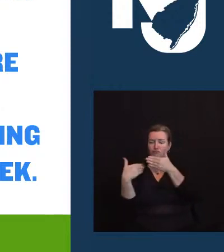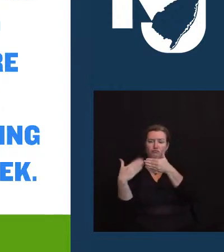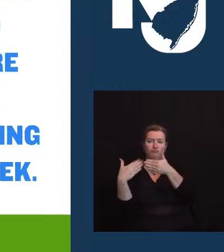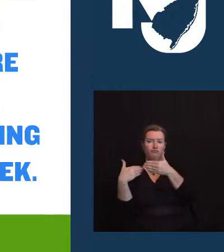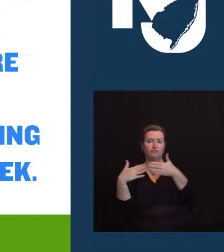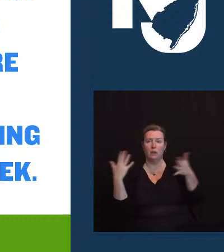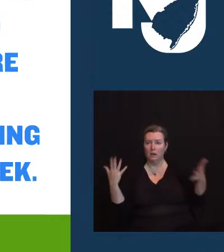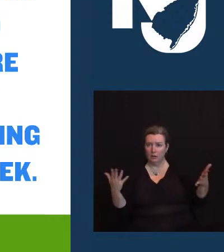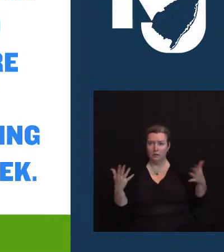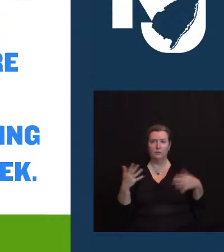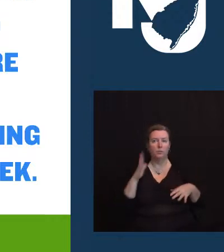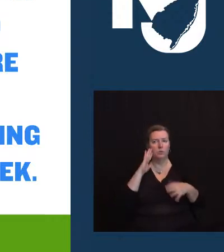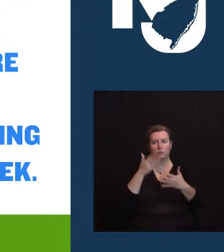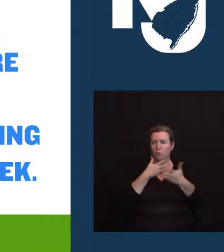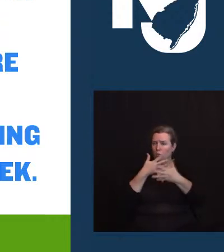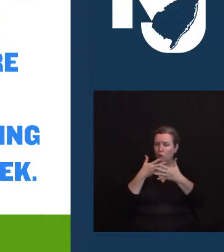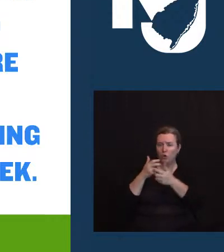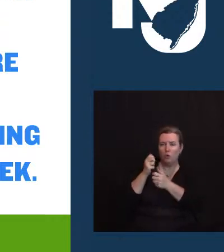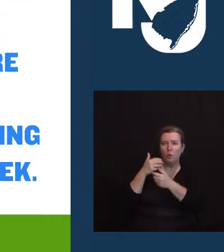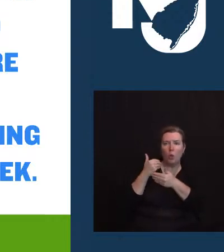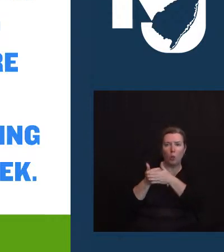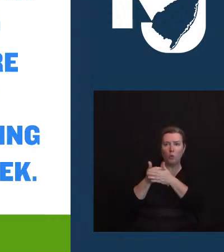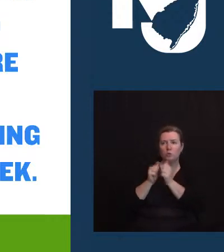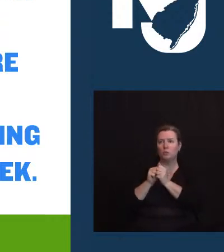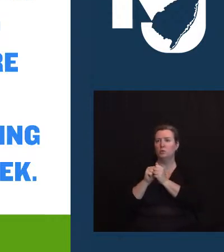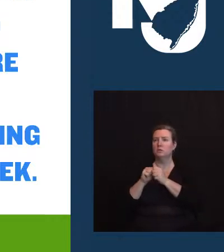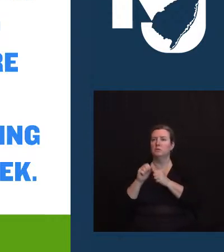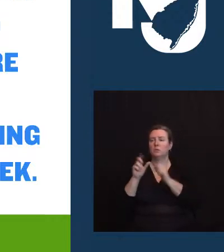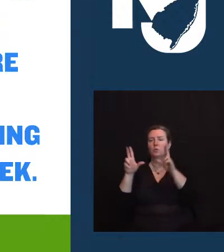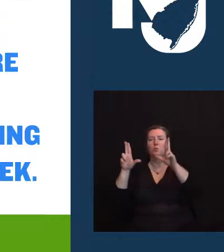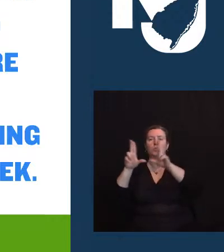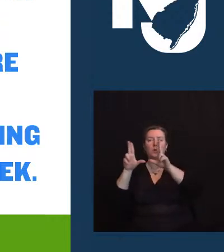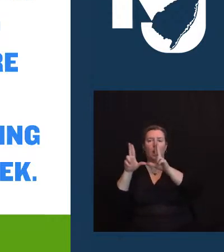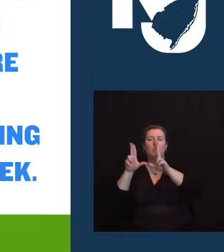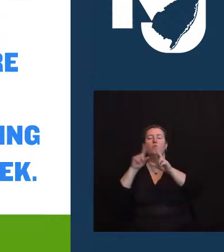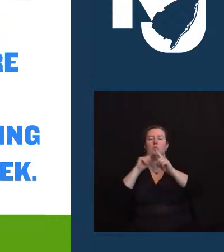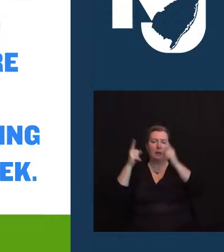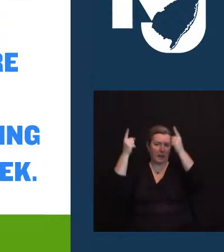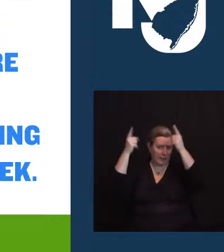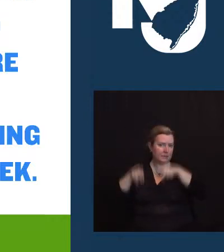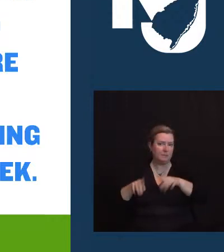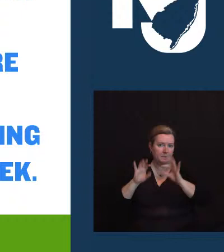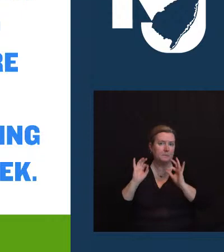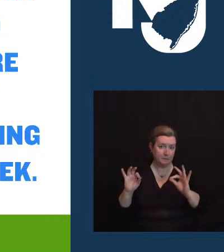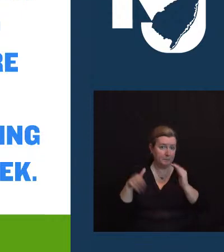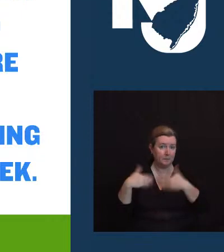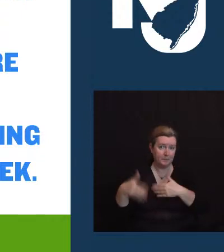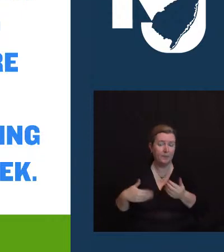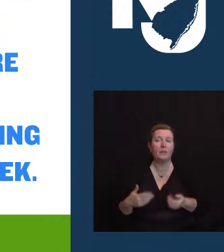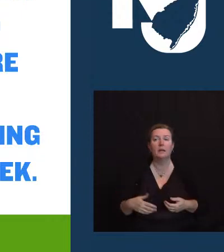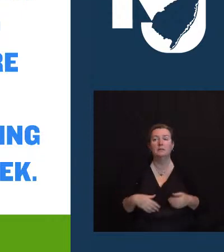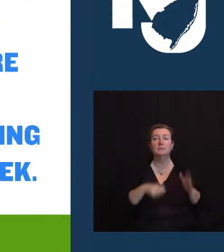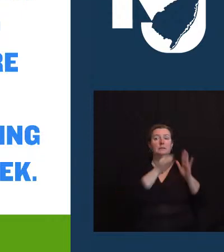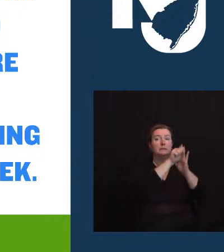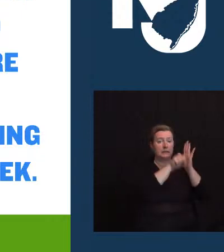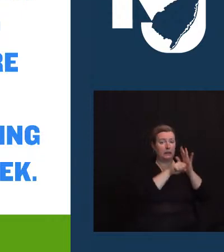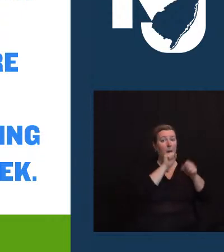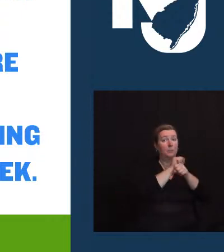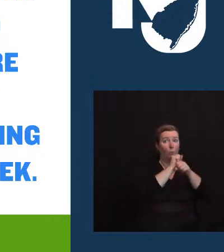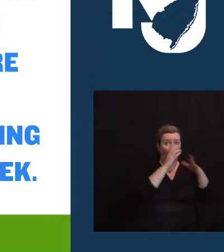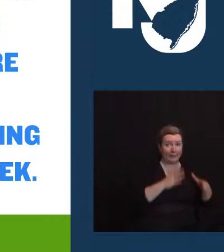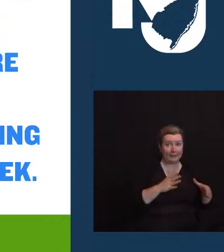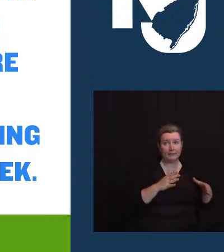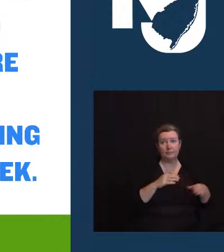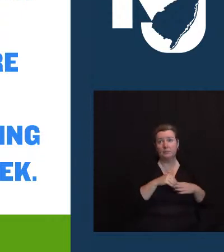sector union partners to see its successful implementation. As a reminder, state employees in our healthcare and correctional